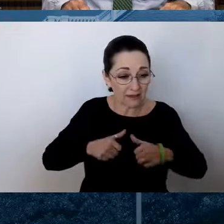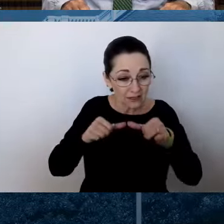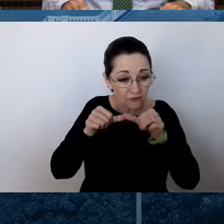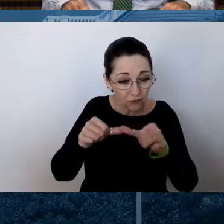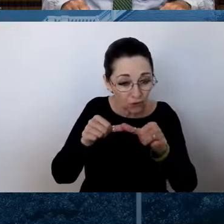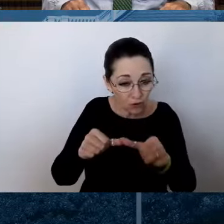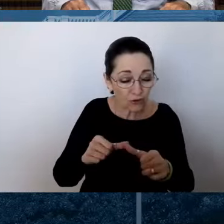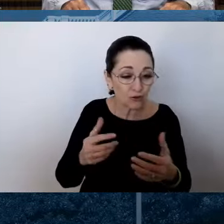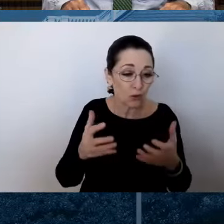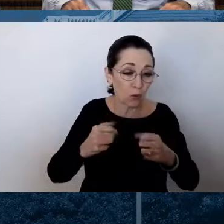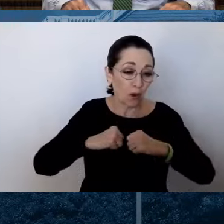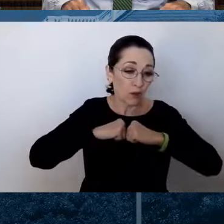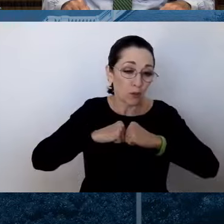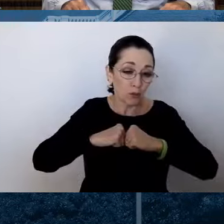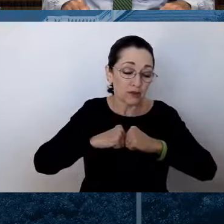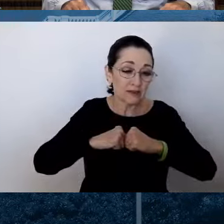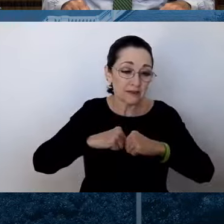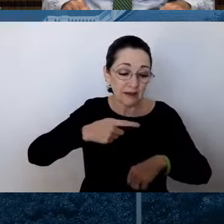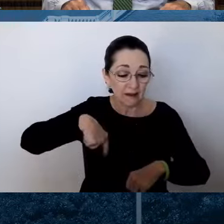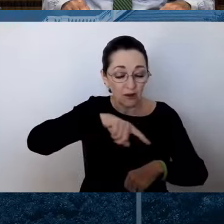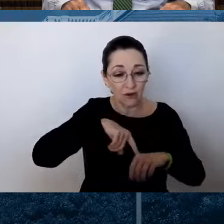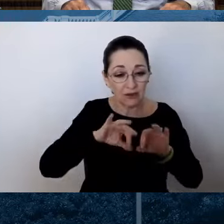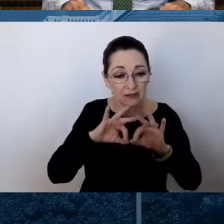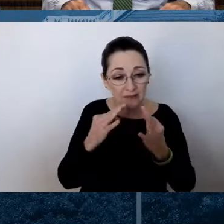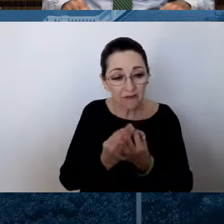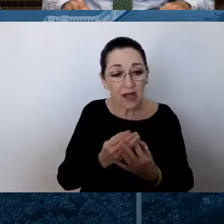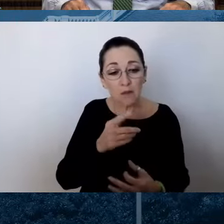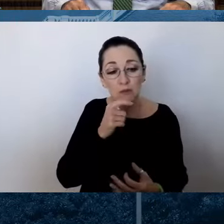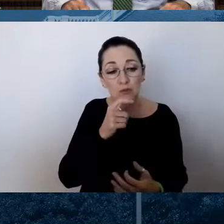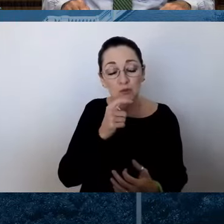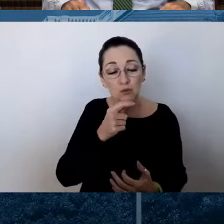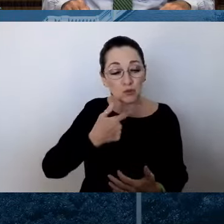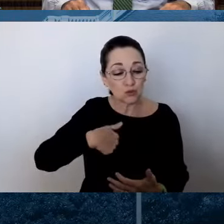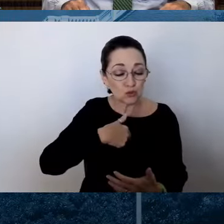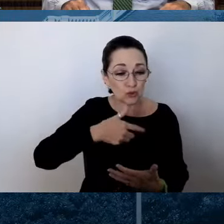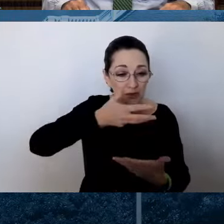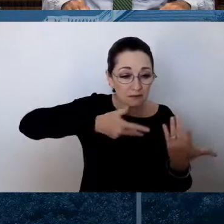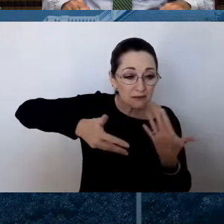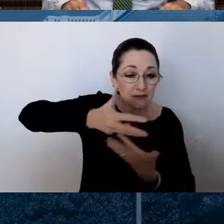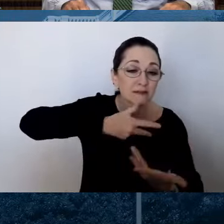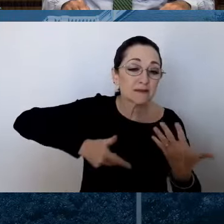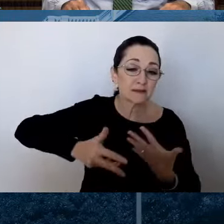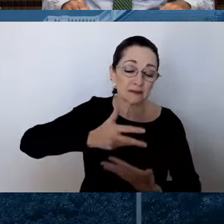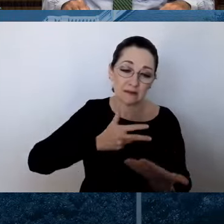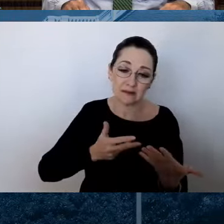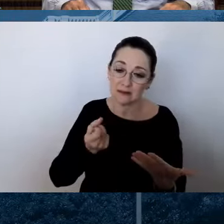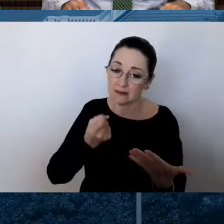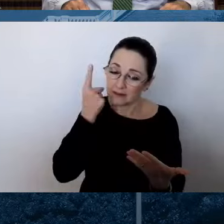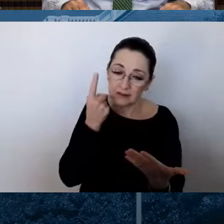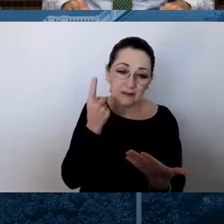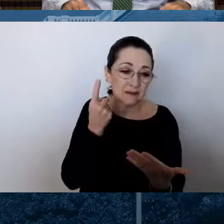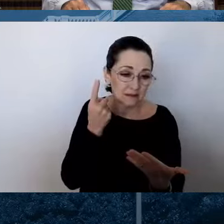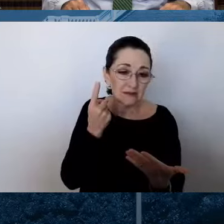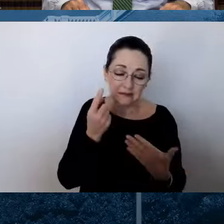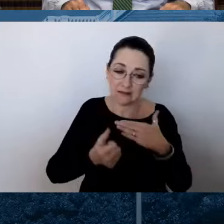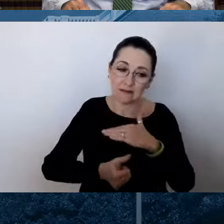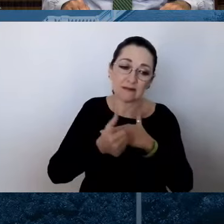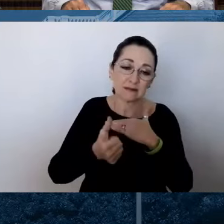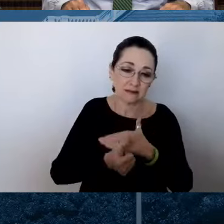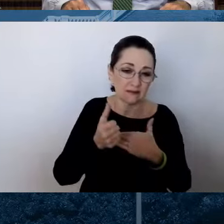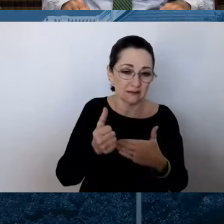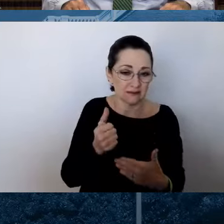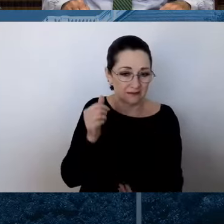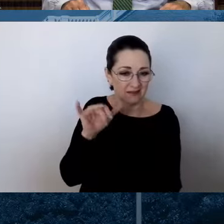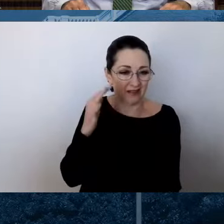people that we come in contact with, and the vaccination rates are extremely high. Here we have fully vaccinated